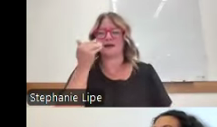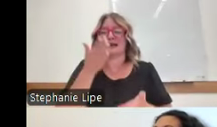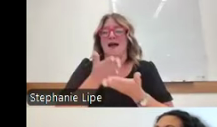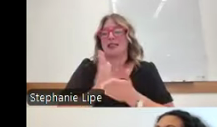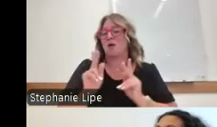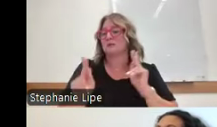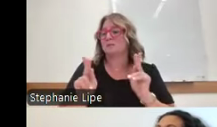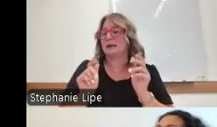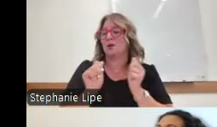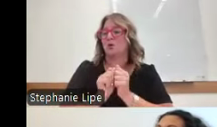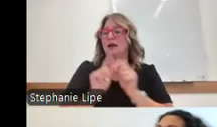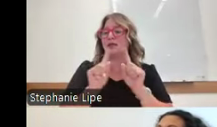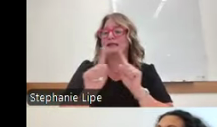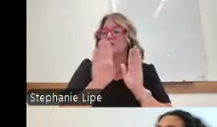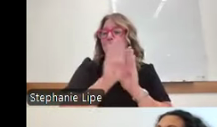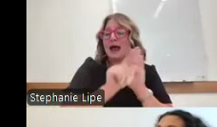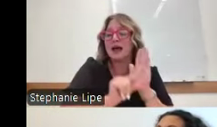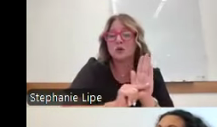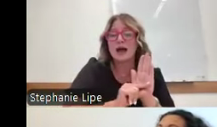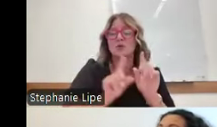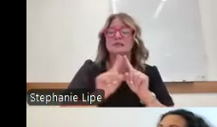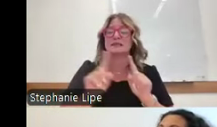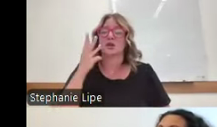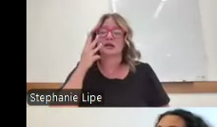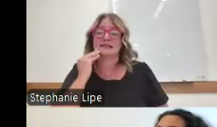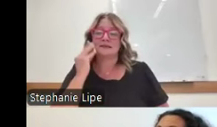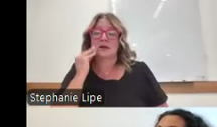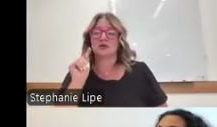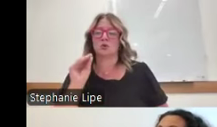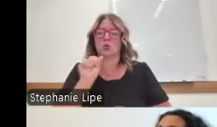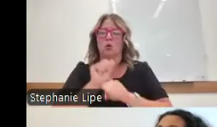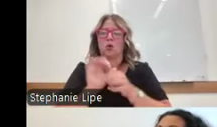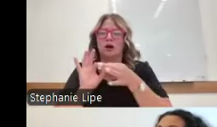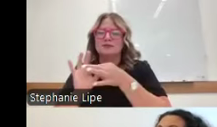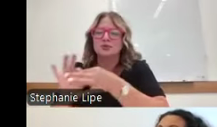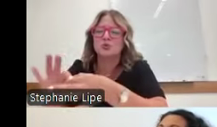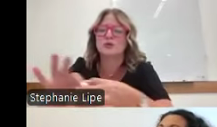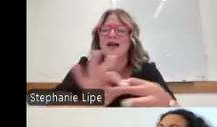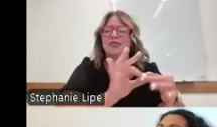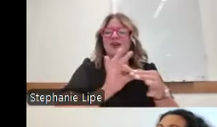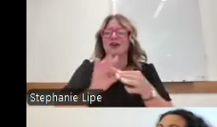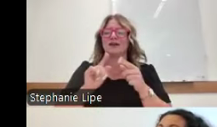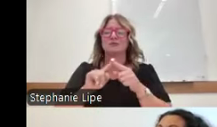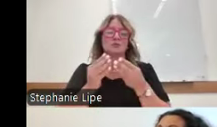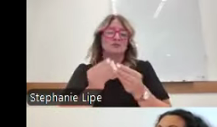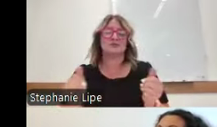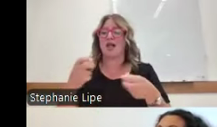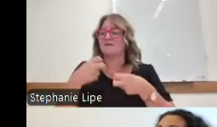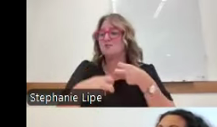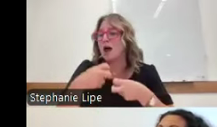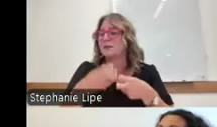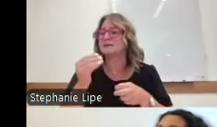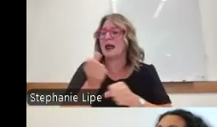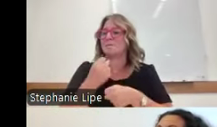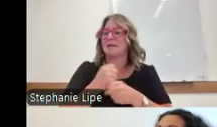really important to see how it can allow individuals with different backgrounds and experiences to work together